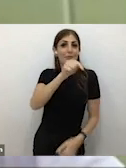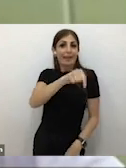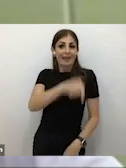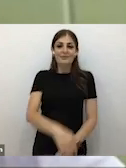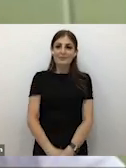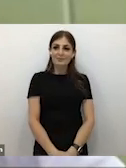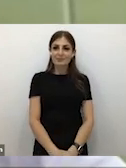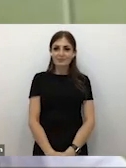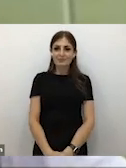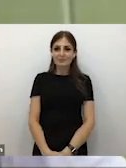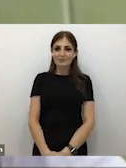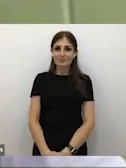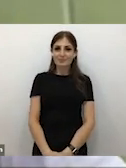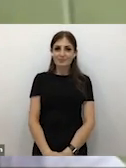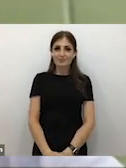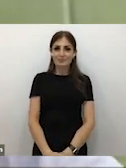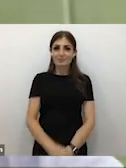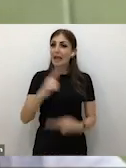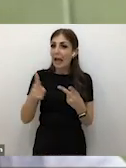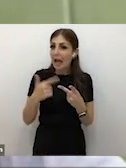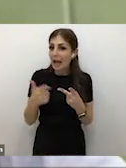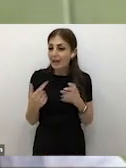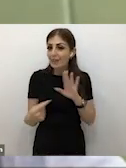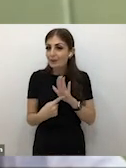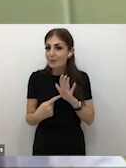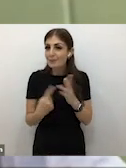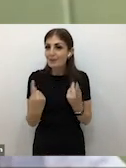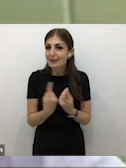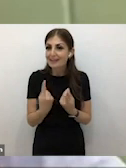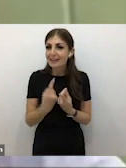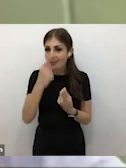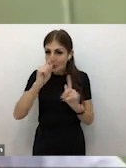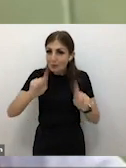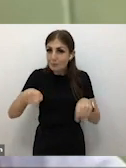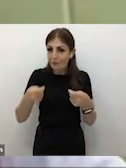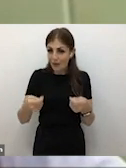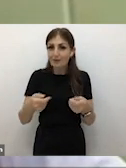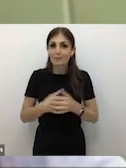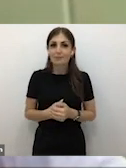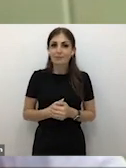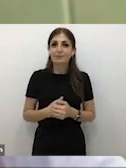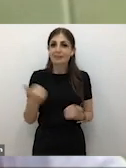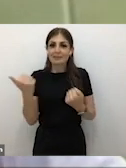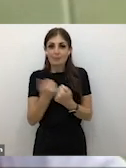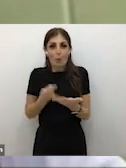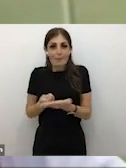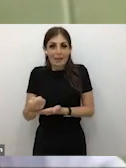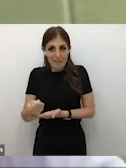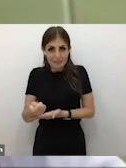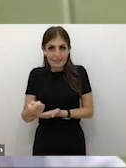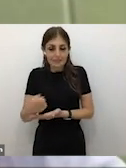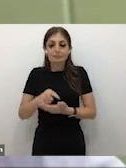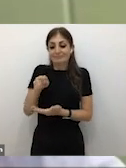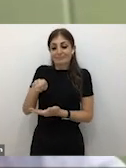you. The other important bit of support that we can provide for you is the support payment. So